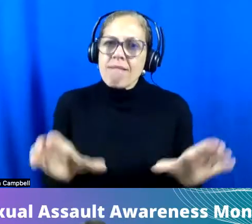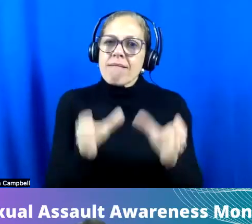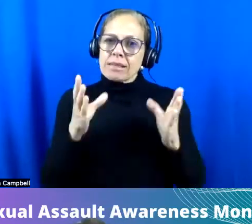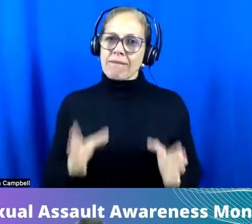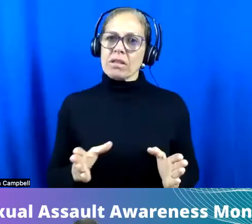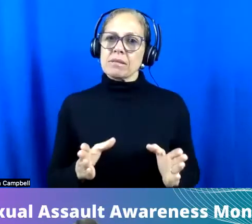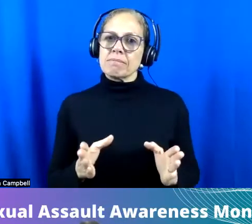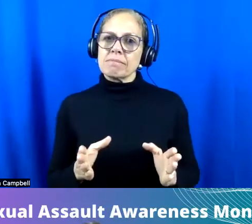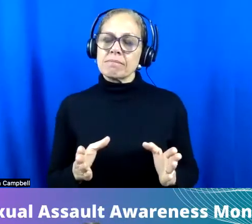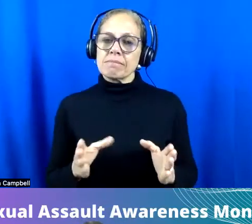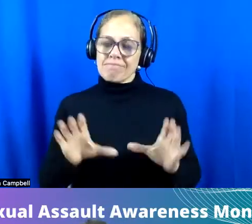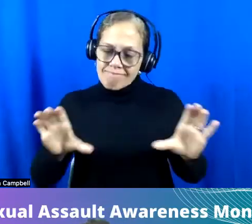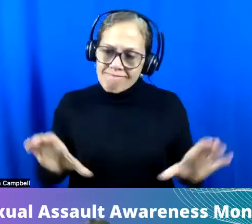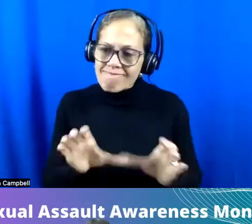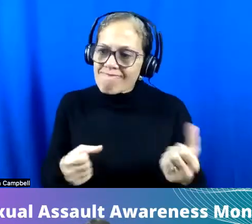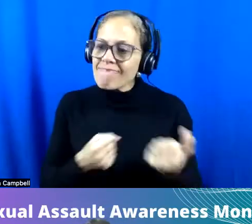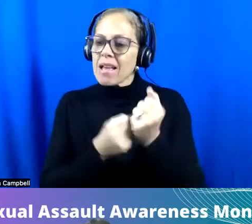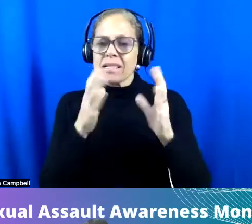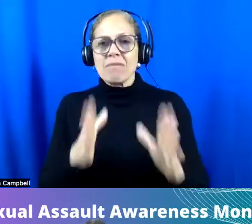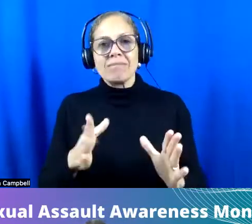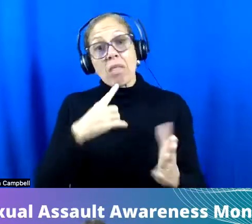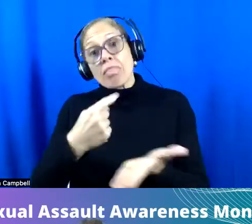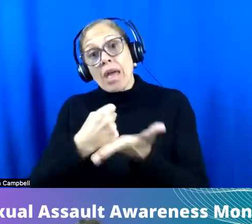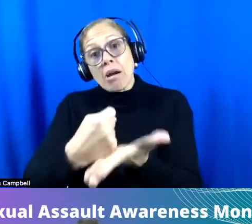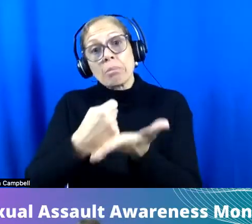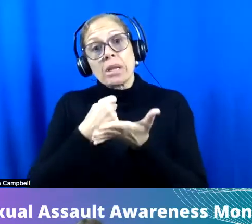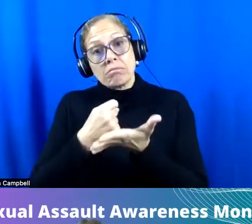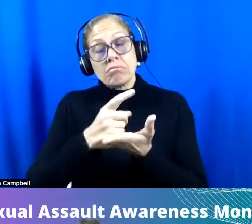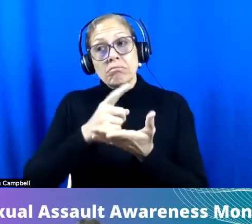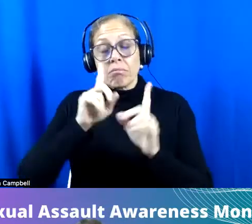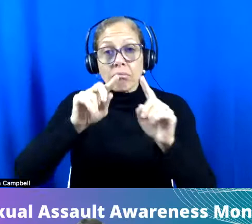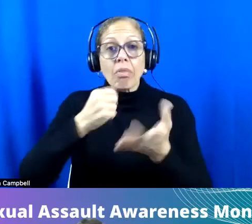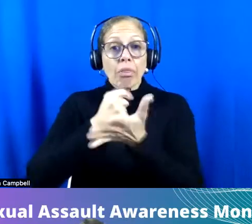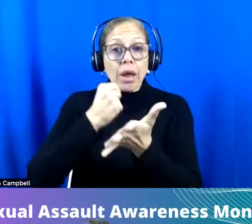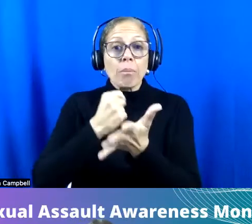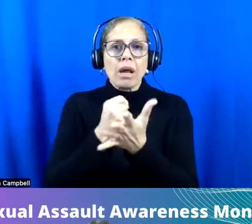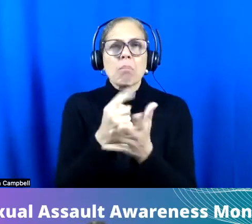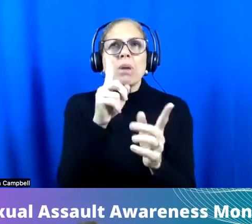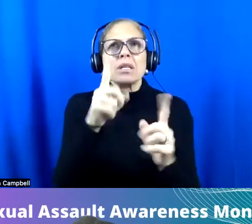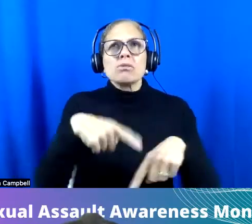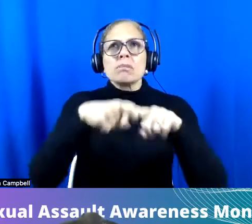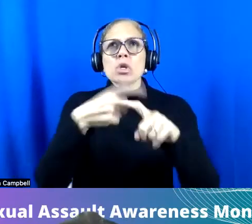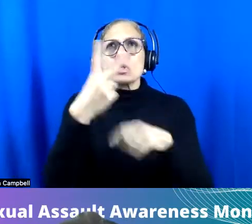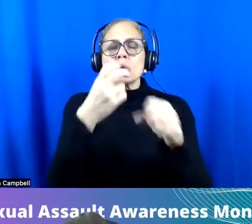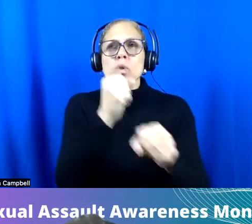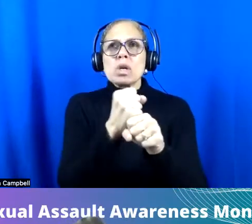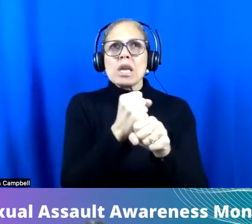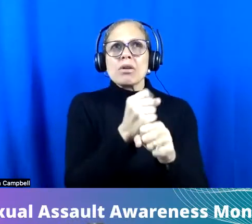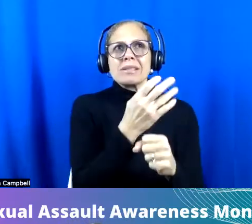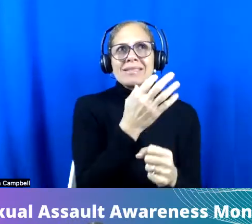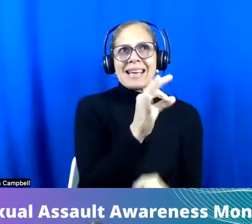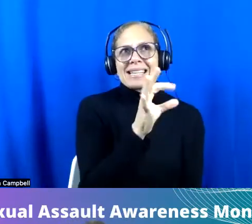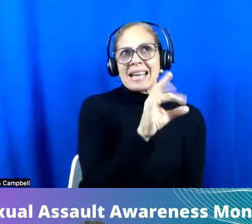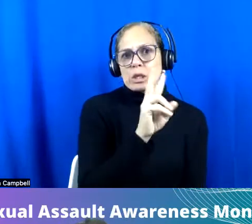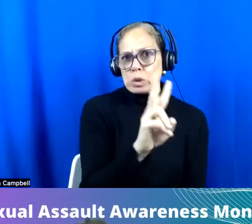So activism, let me also just say therapy, been in therapy with the exception of a 2-year break since